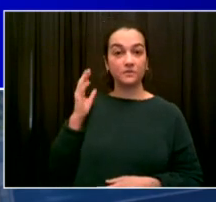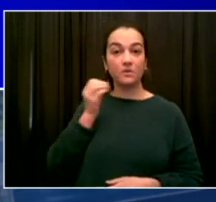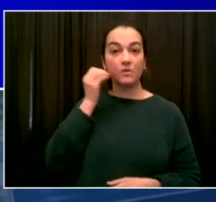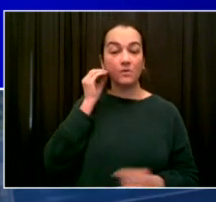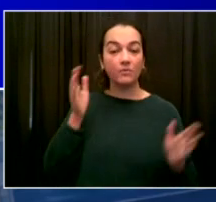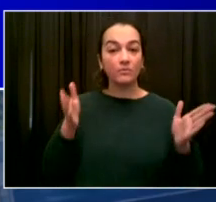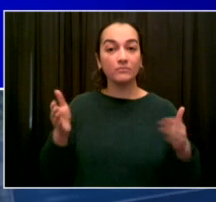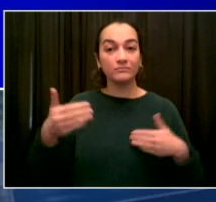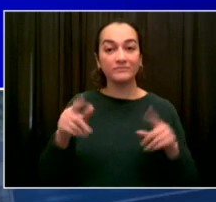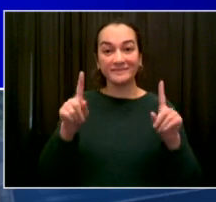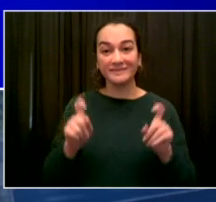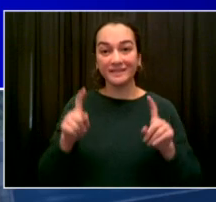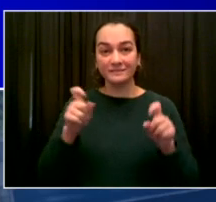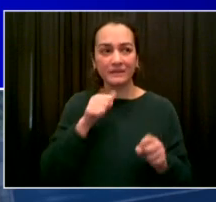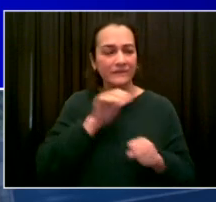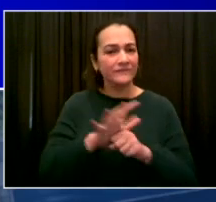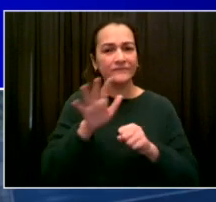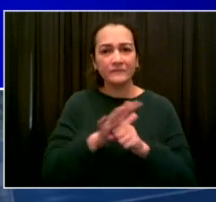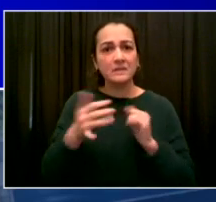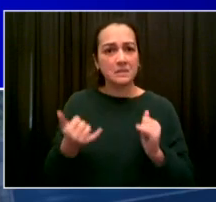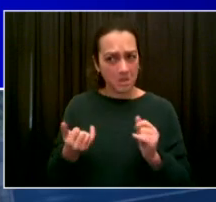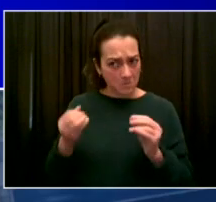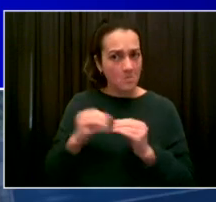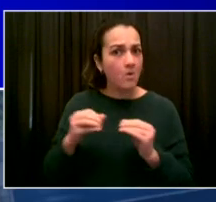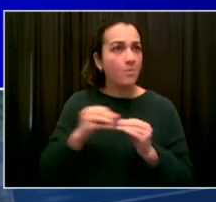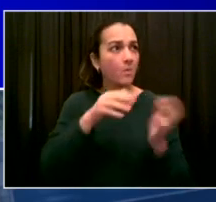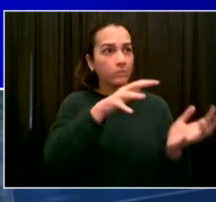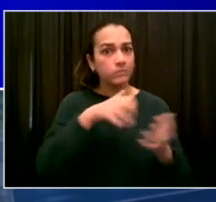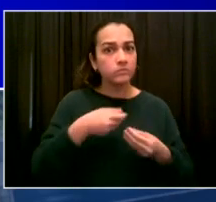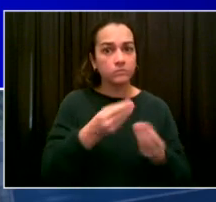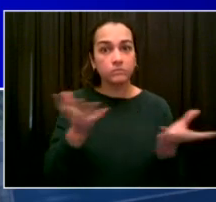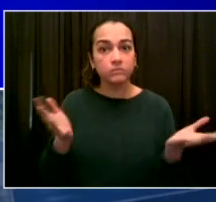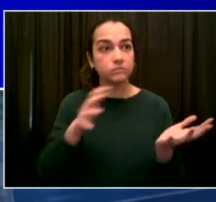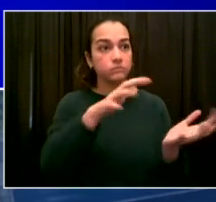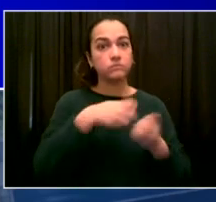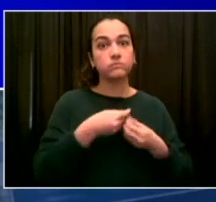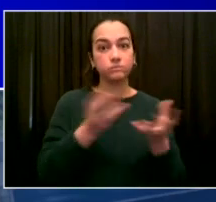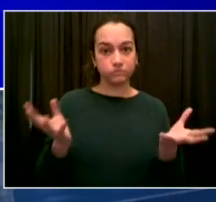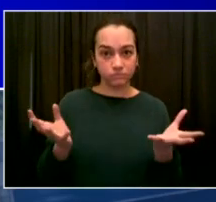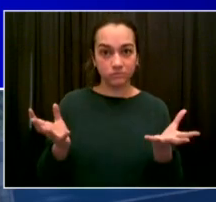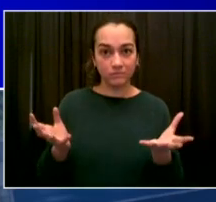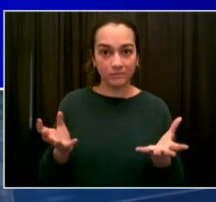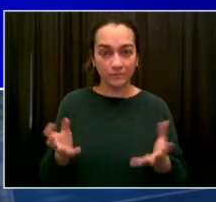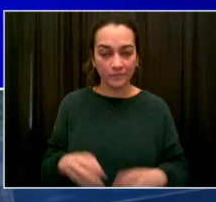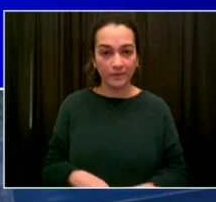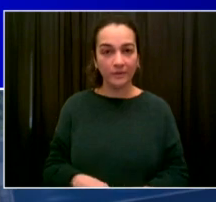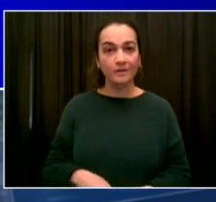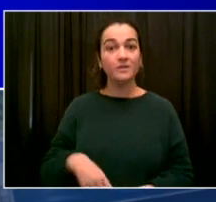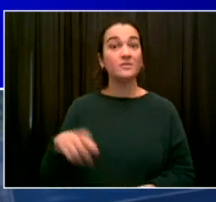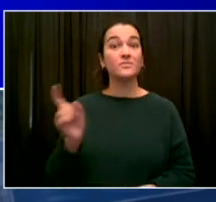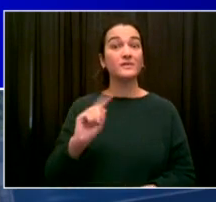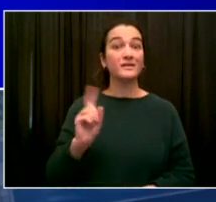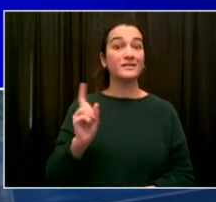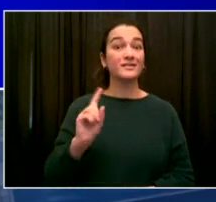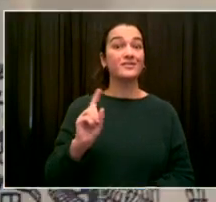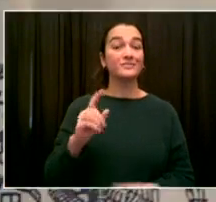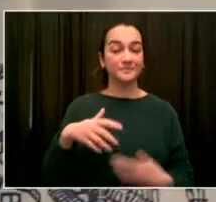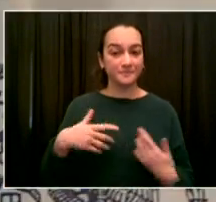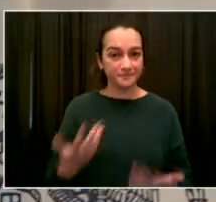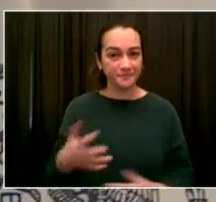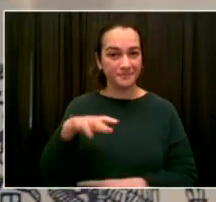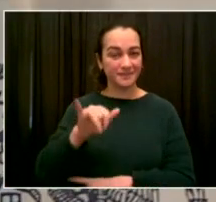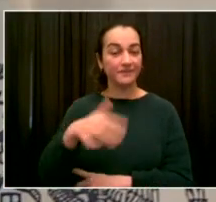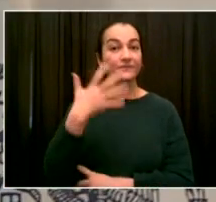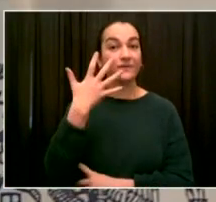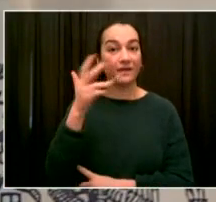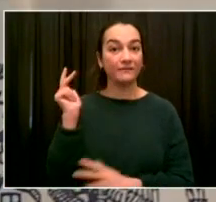city. They'll be posted shortly. We want to make sure testing goes well. There will be some lines, there's no doubt about it,